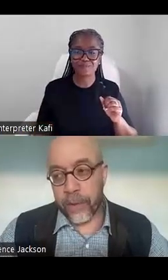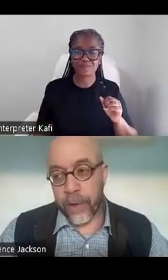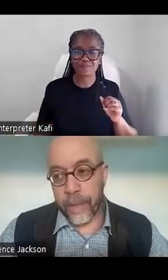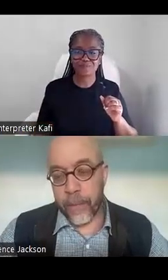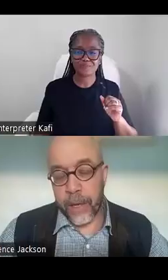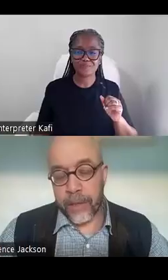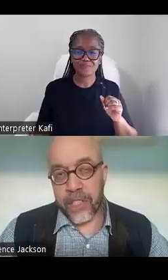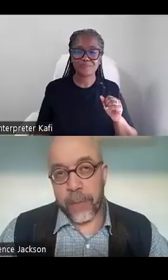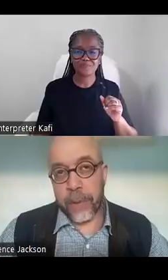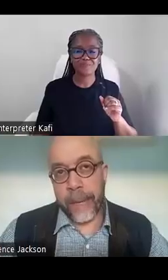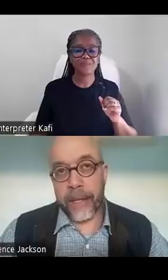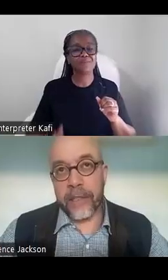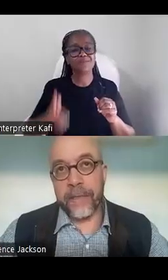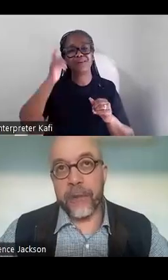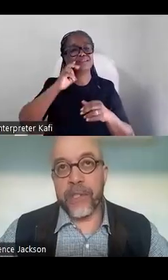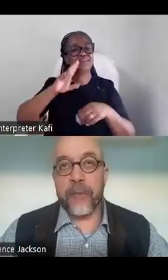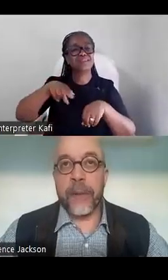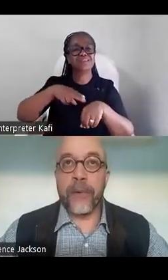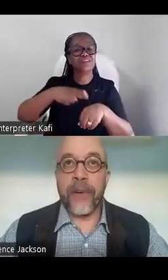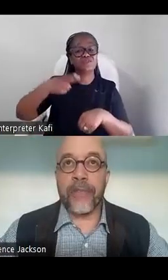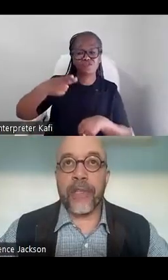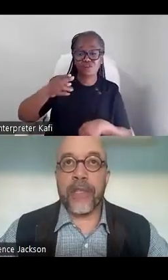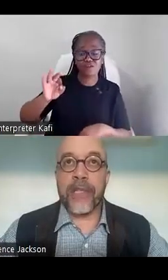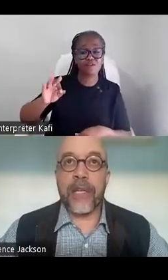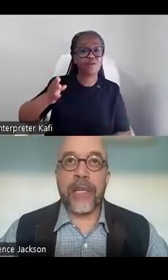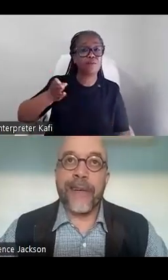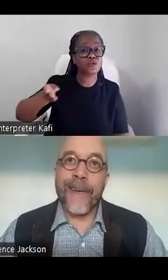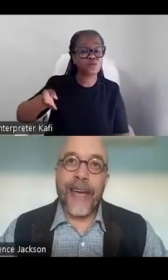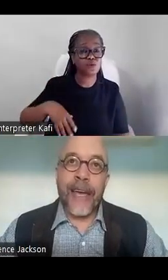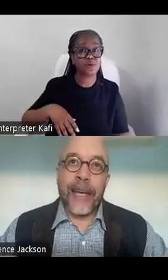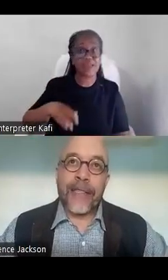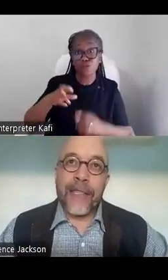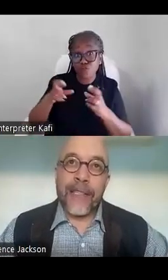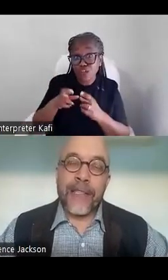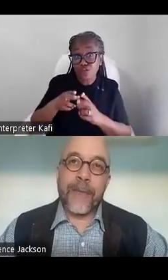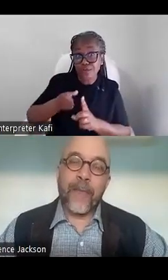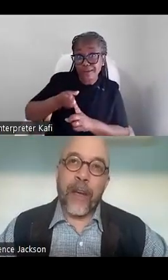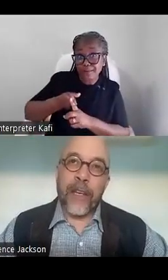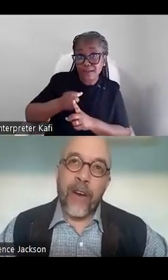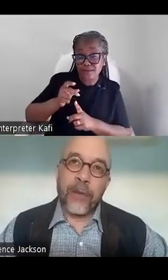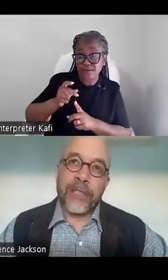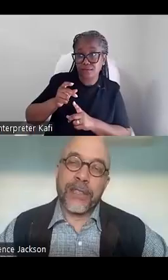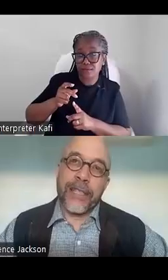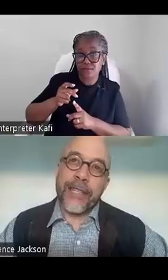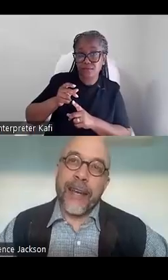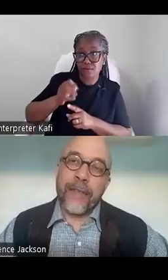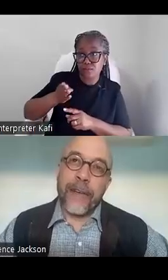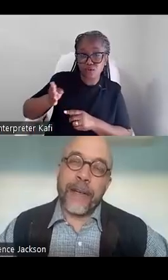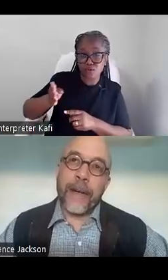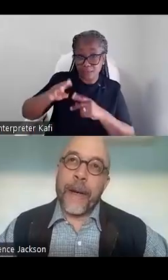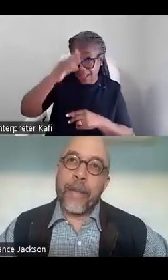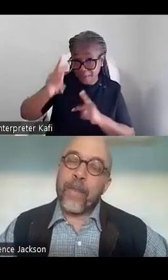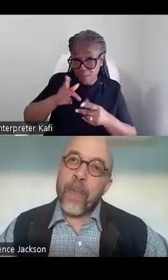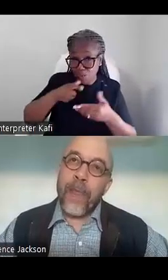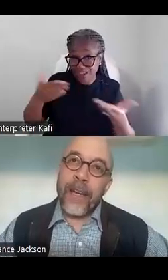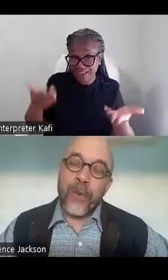and the shape, impact, and influence of people of African descent here is I would just say it's kind of like